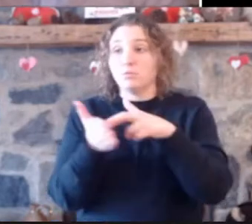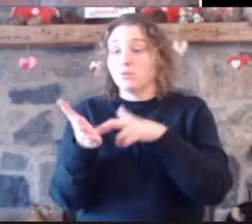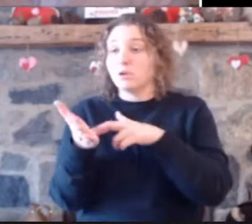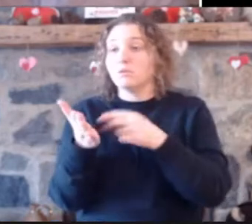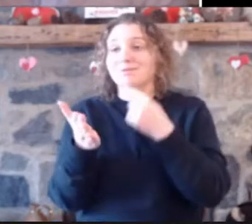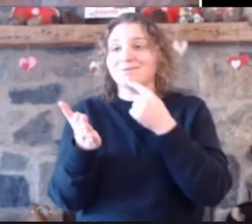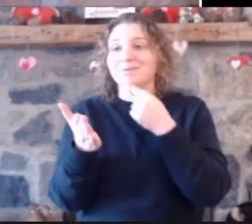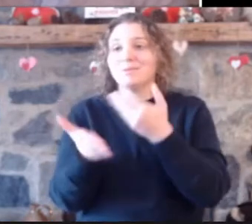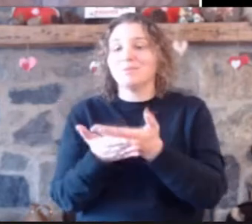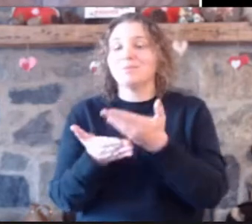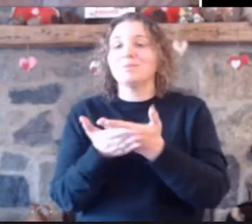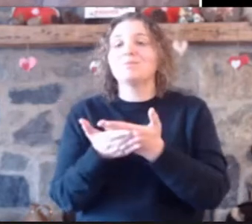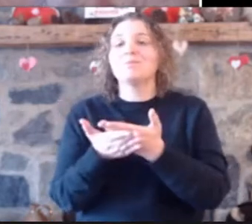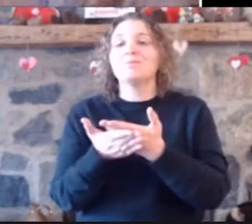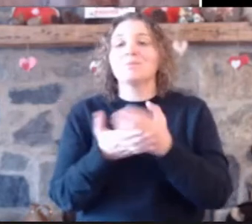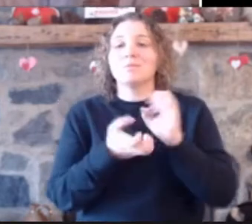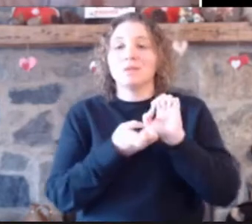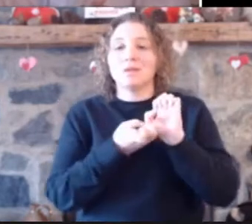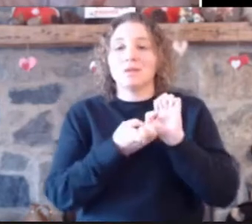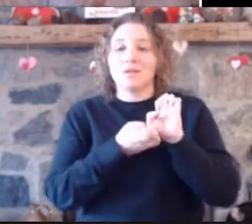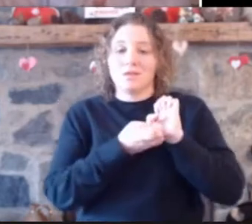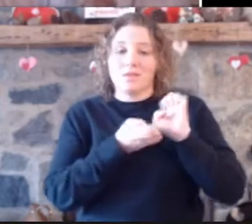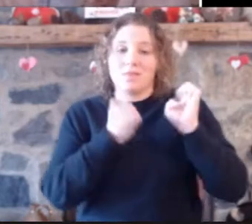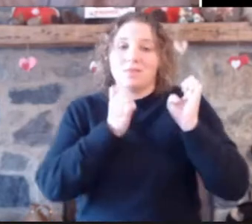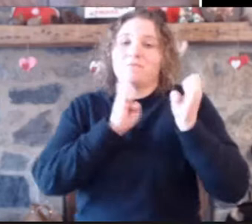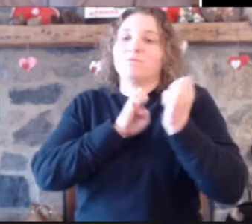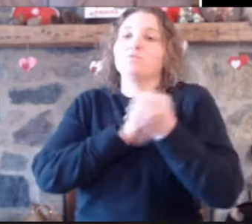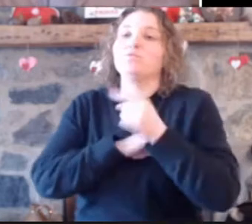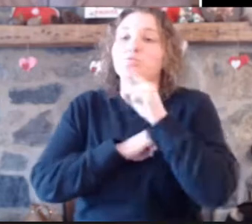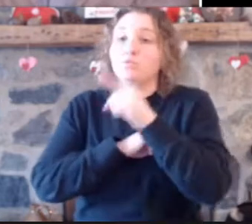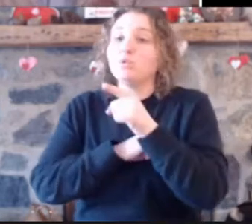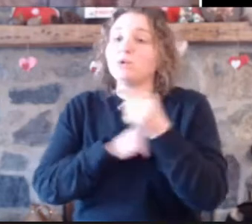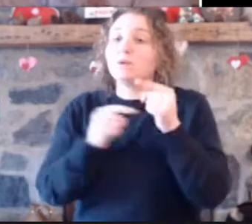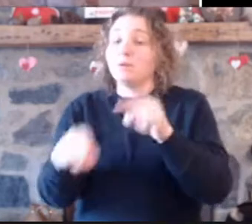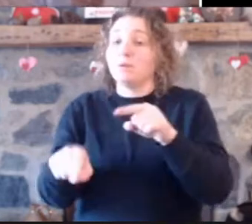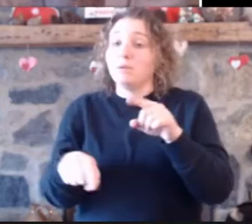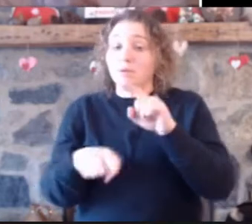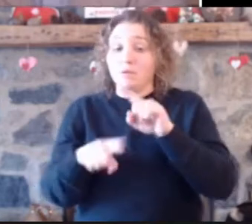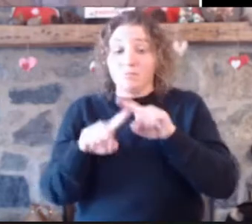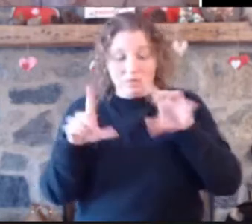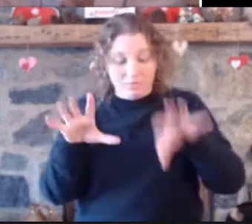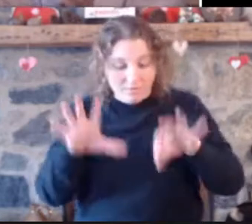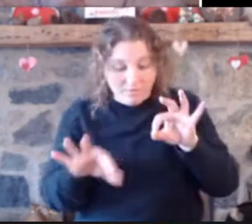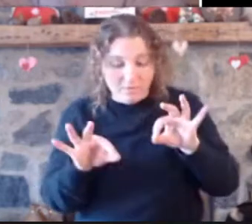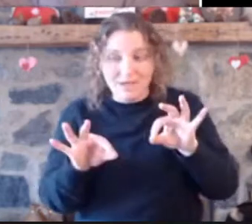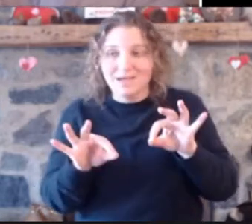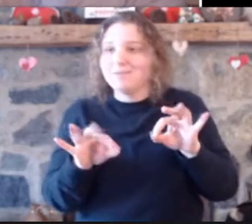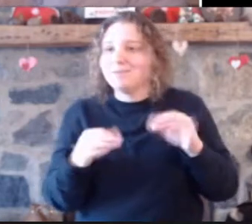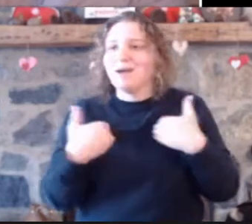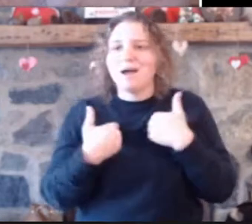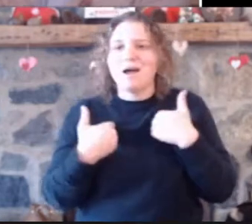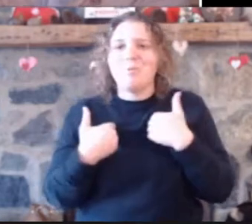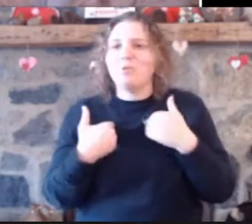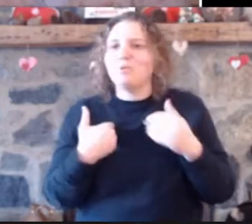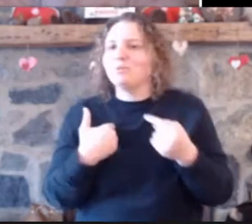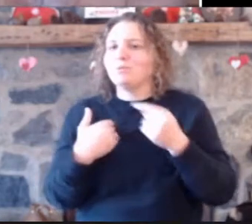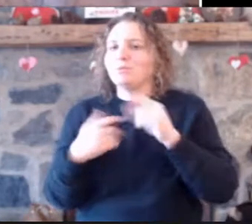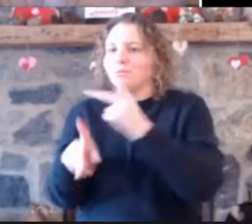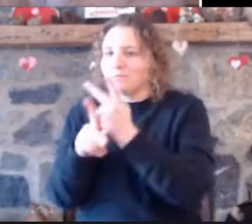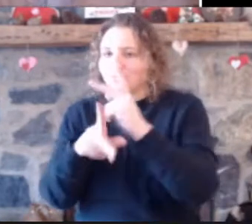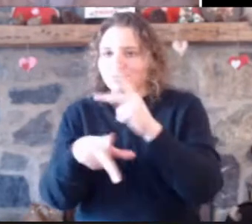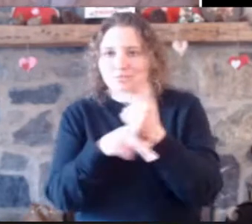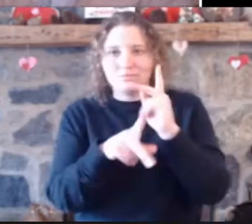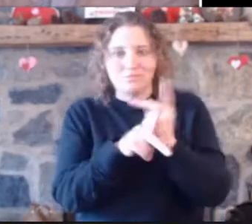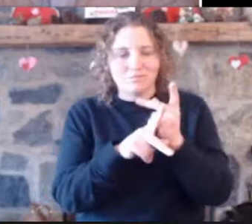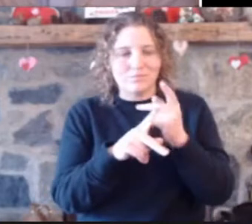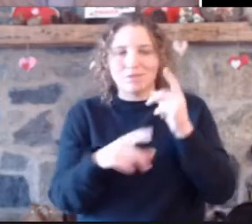direct evidence that evolution takes place. But what we find buried in the dirt are animals after their kind with no bridge